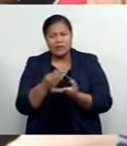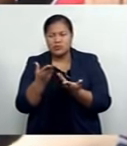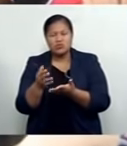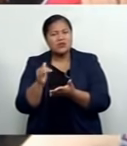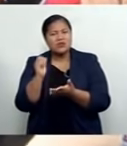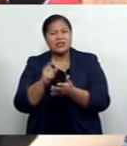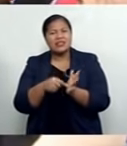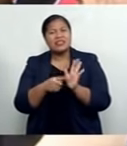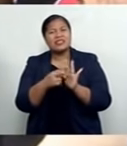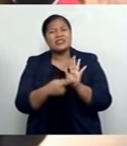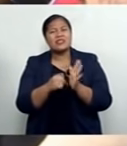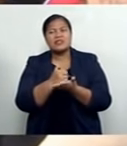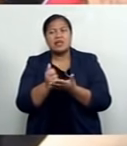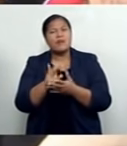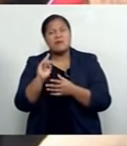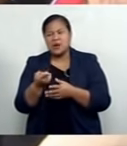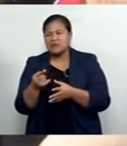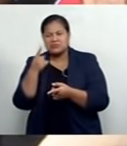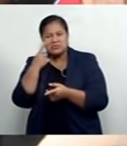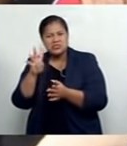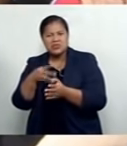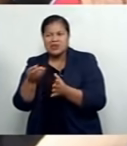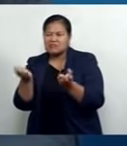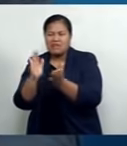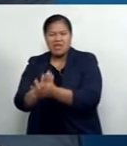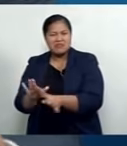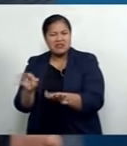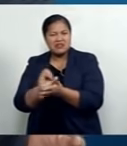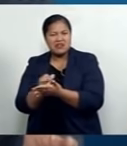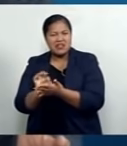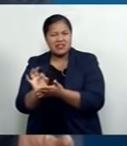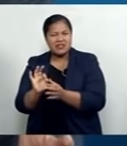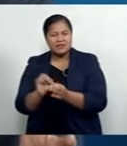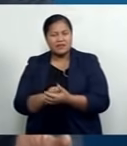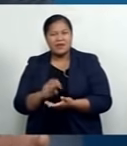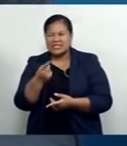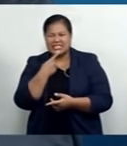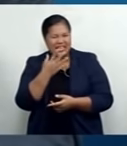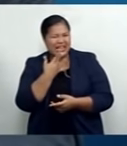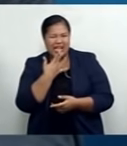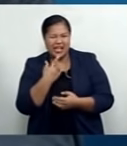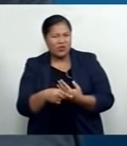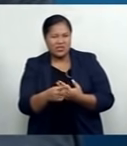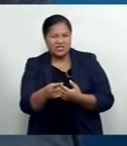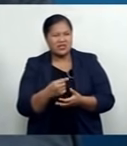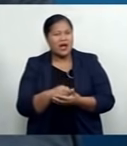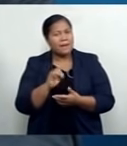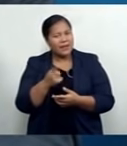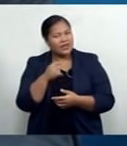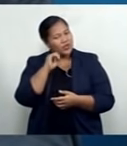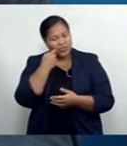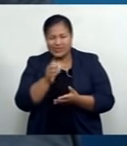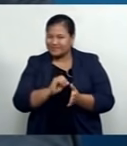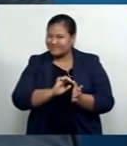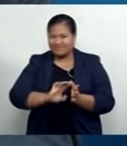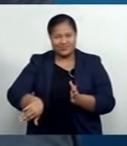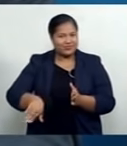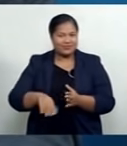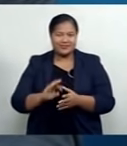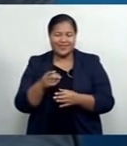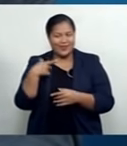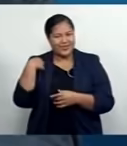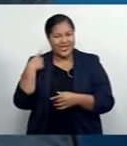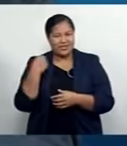such. So this time around, because people know what the lie of the land is, so to speak, we will simply reject the applications.